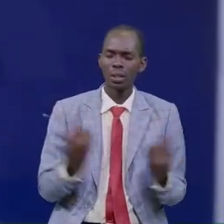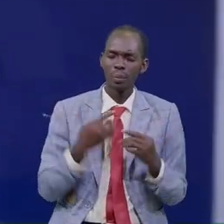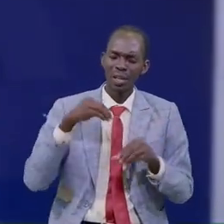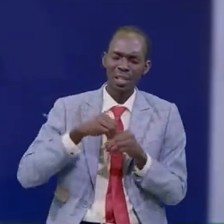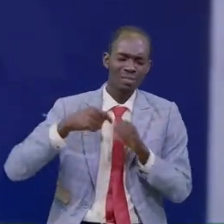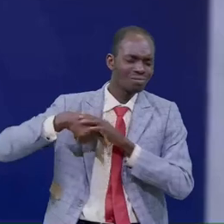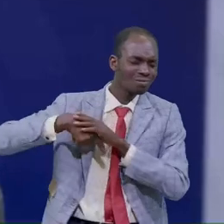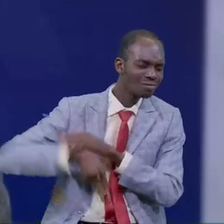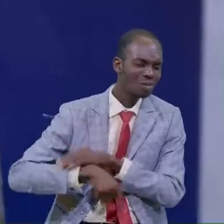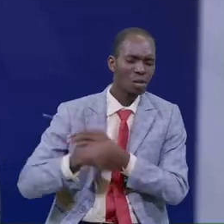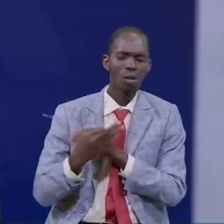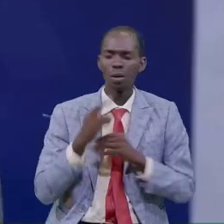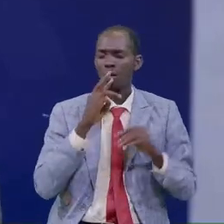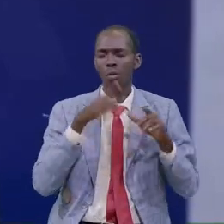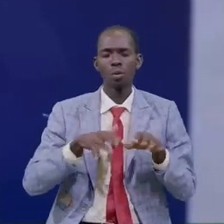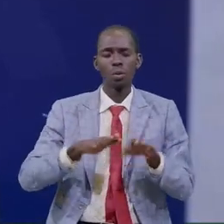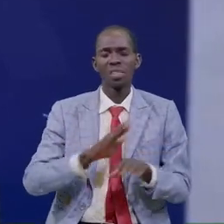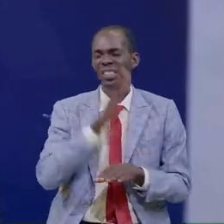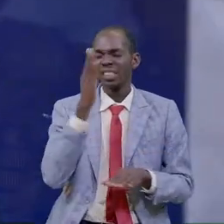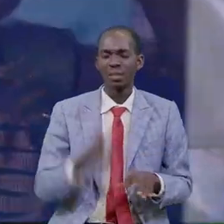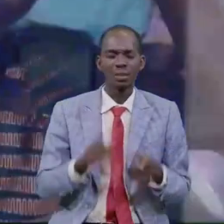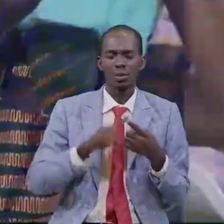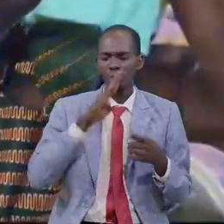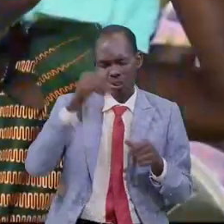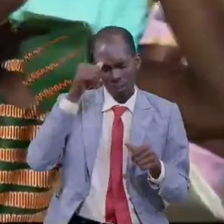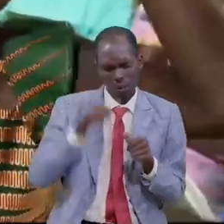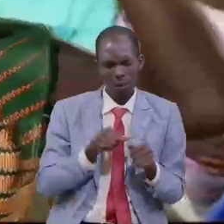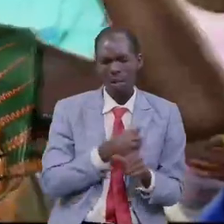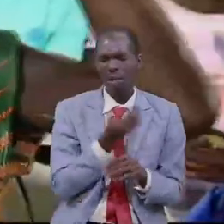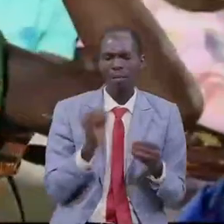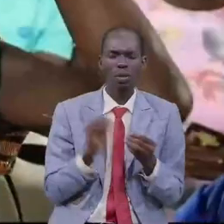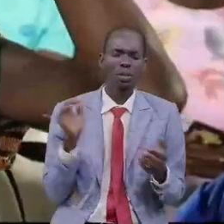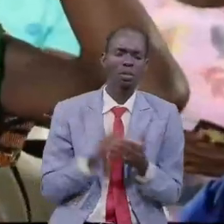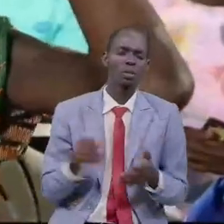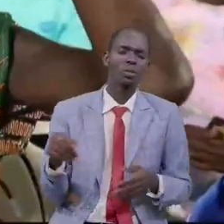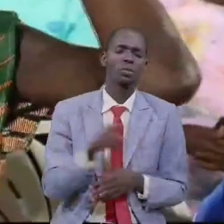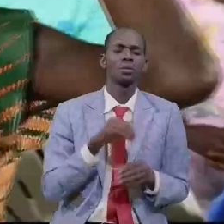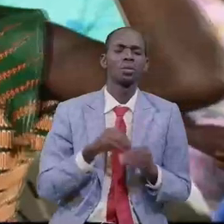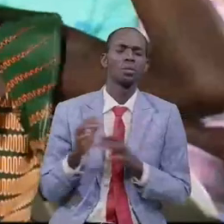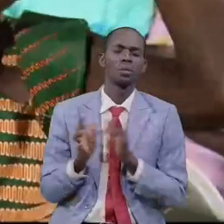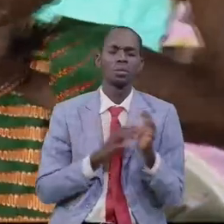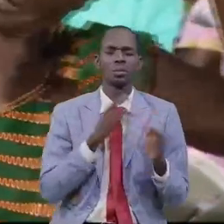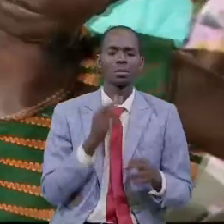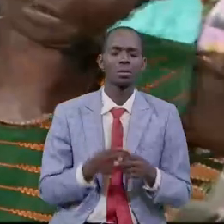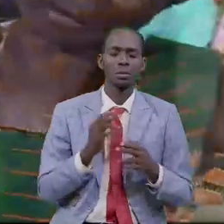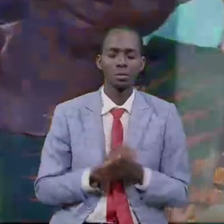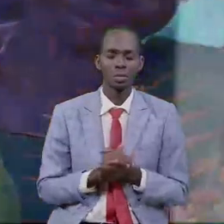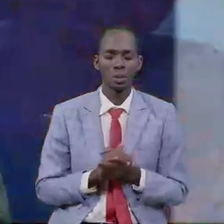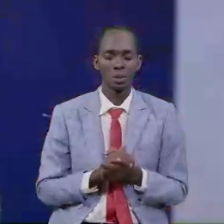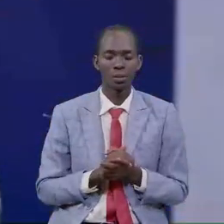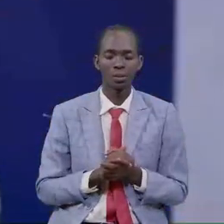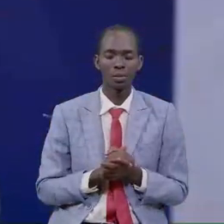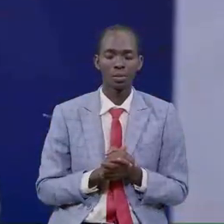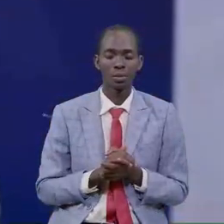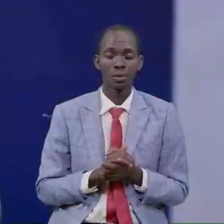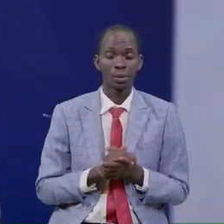péché to be remembered anymore au fond de la you. Mer pour ne plus être rappelée contre vous. Now you are forgiven, you